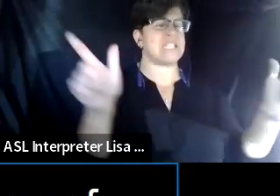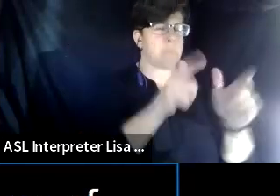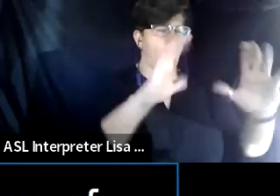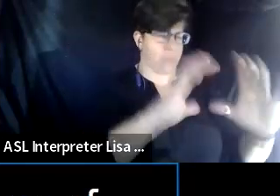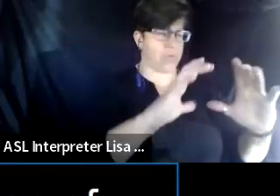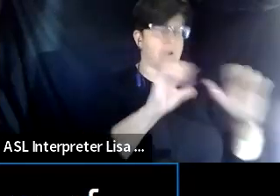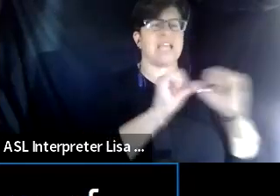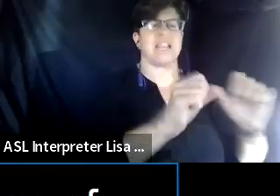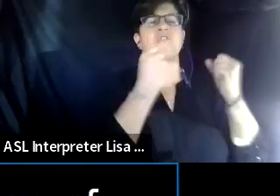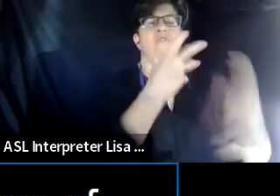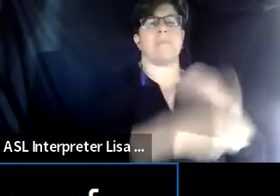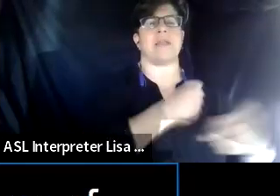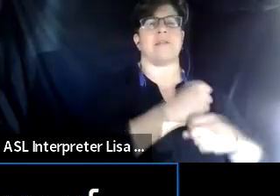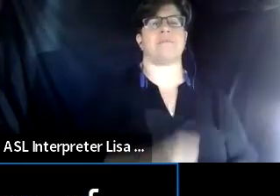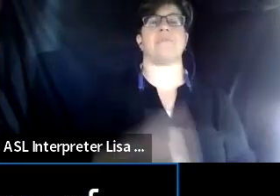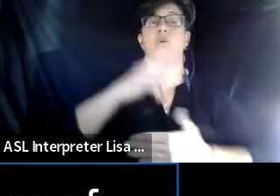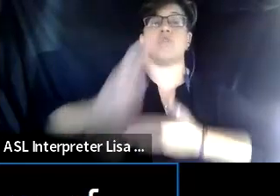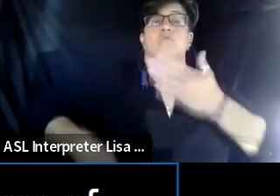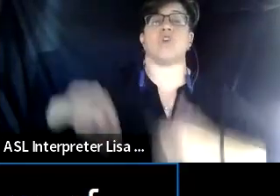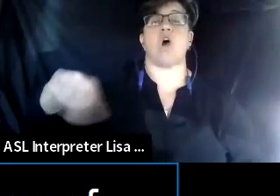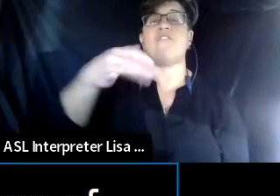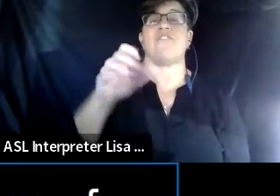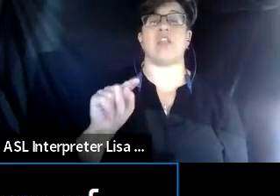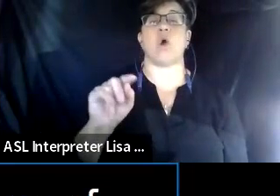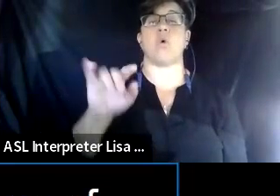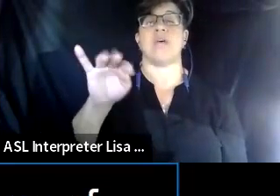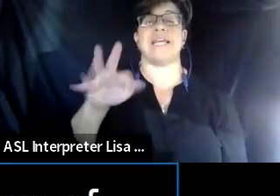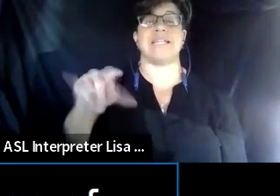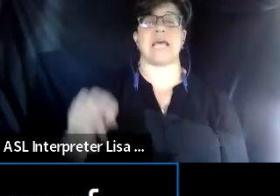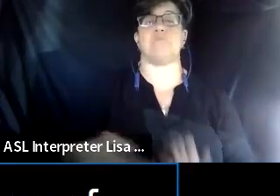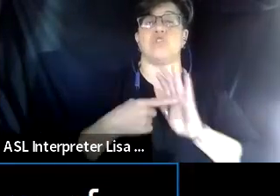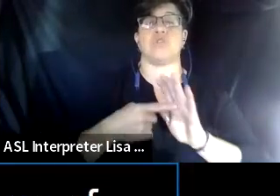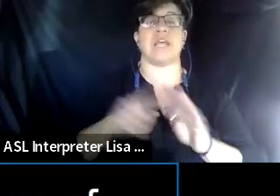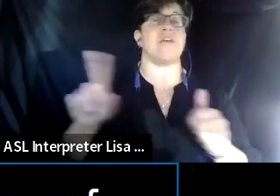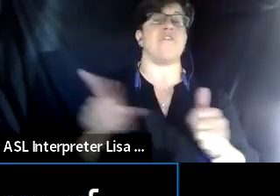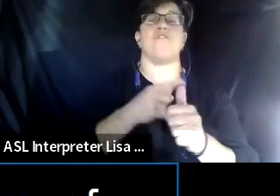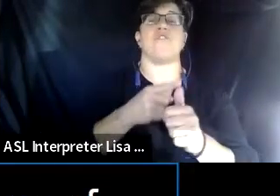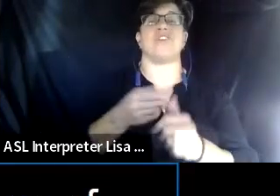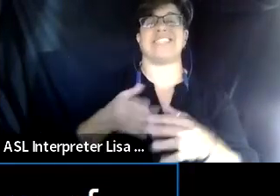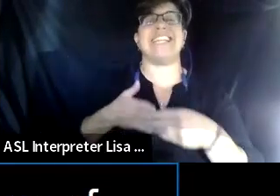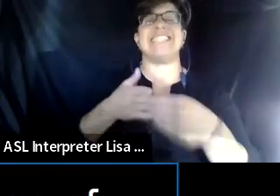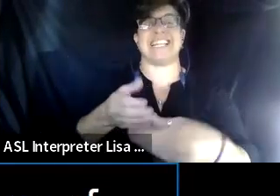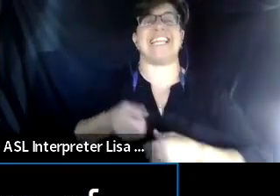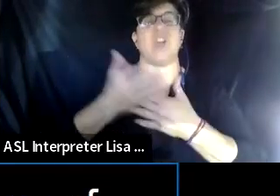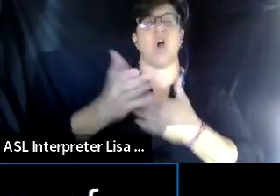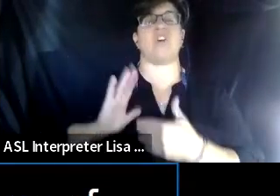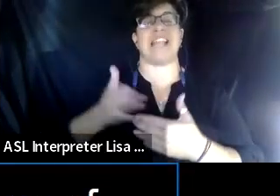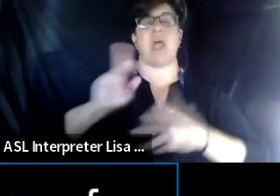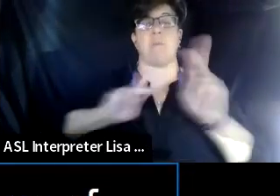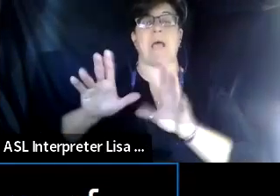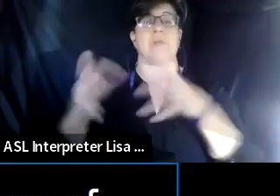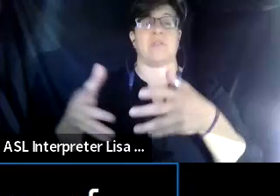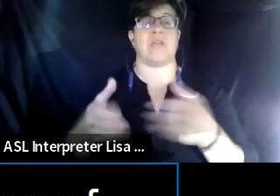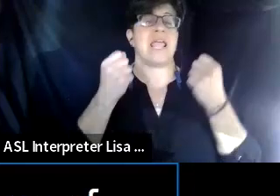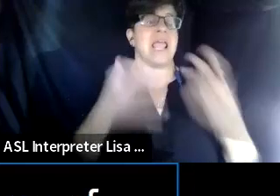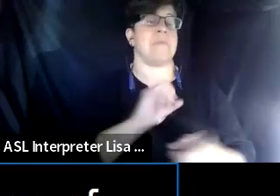of the clinical phenotyping showed us that it is, first of all, a leading cause in our population, and that in many cases, a small